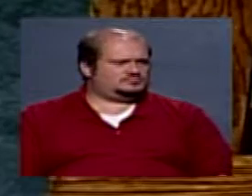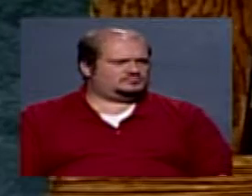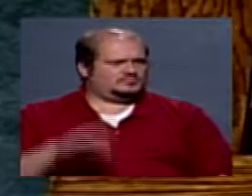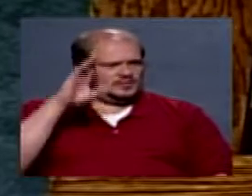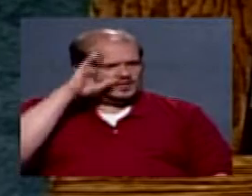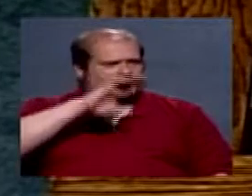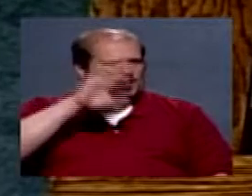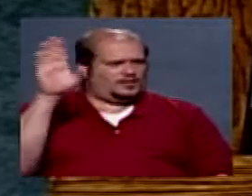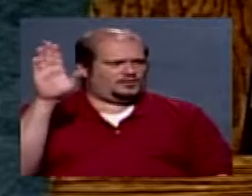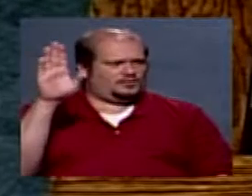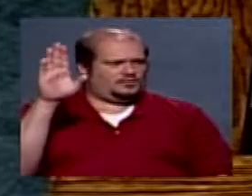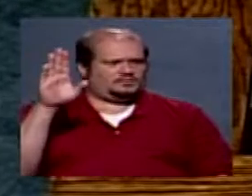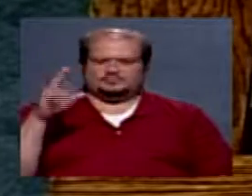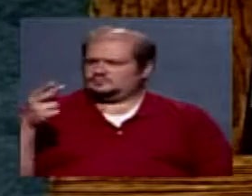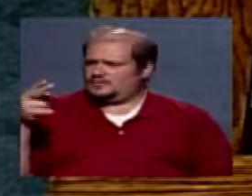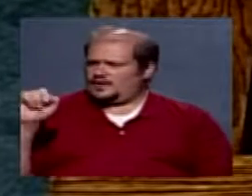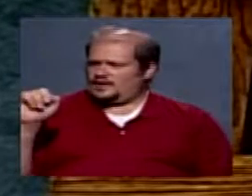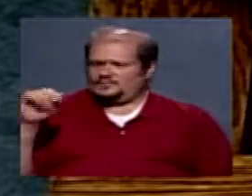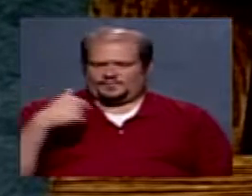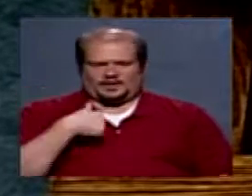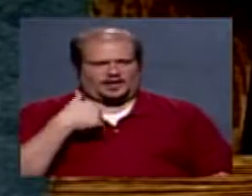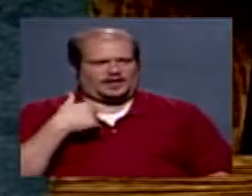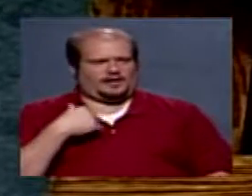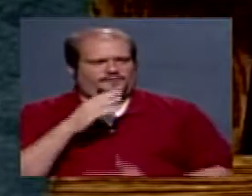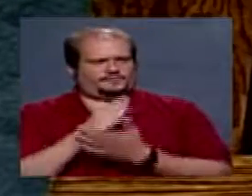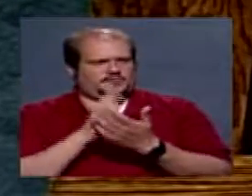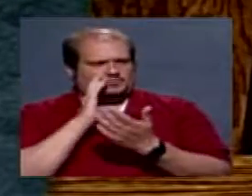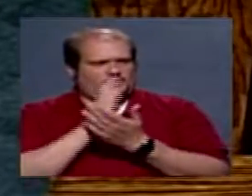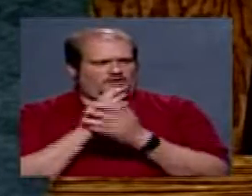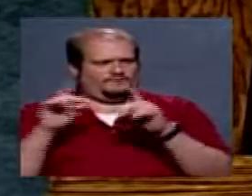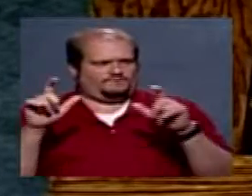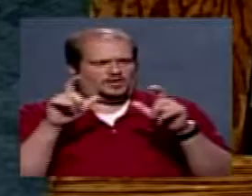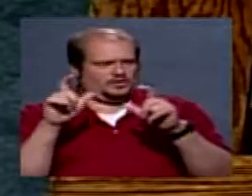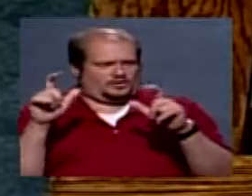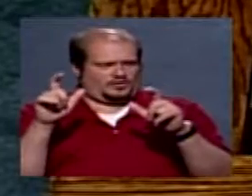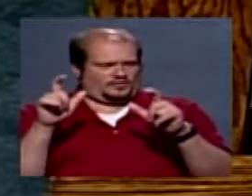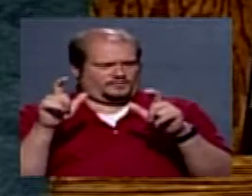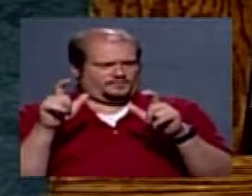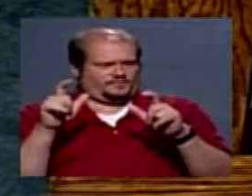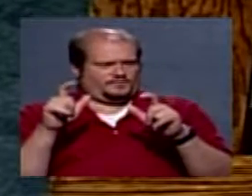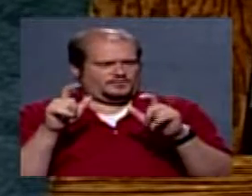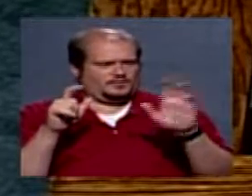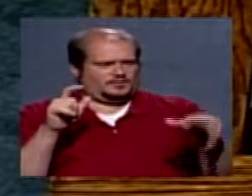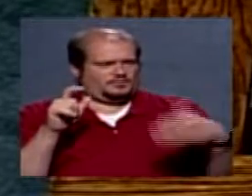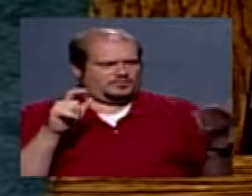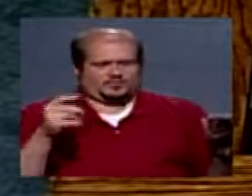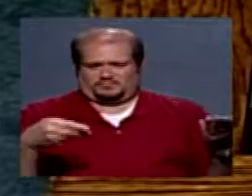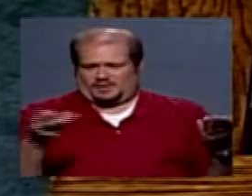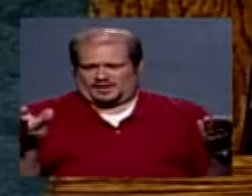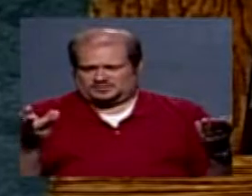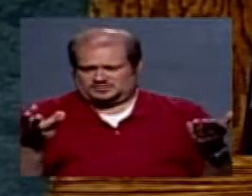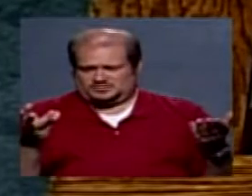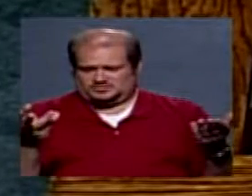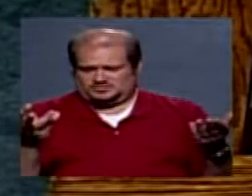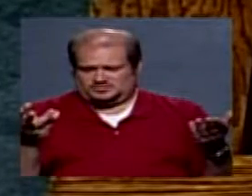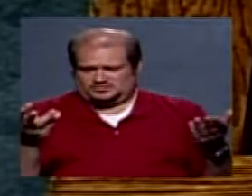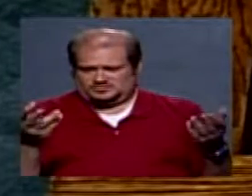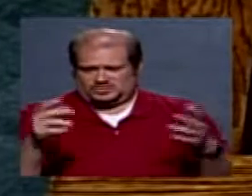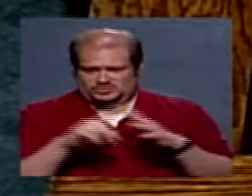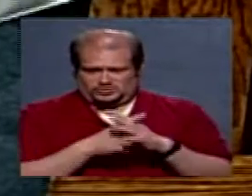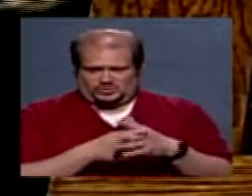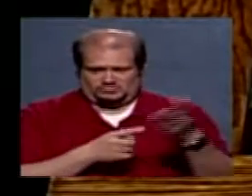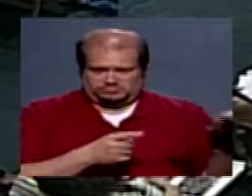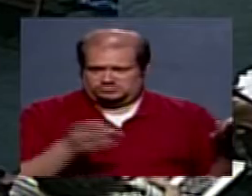Hello. Hi. I have a couple of photographs and sets of photographs, and I'd like to pass them around. I'll start at each